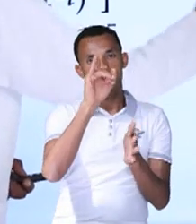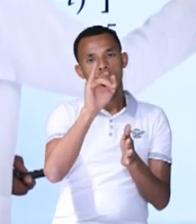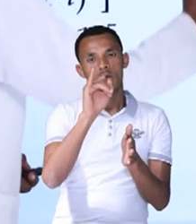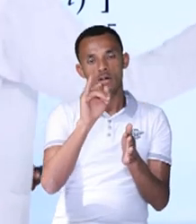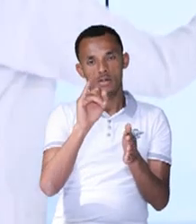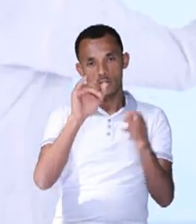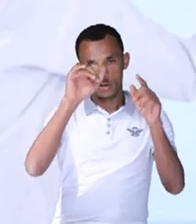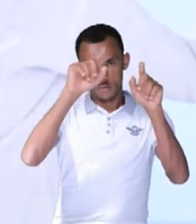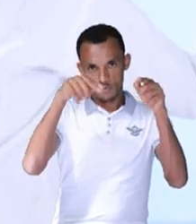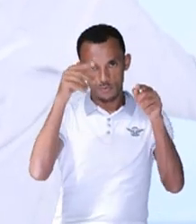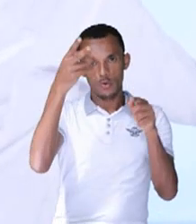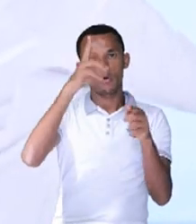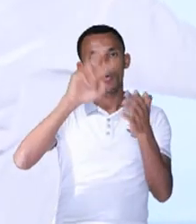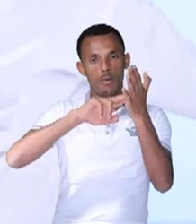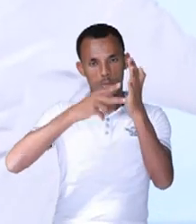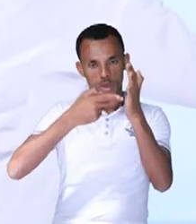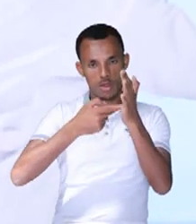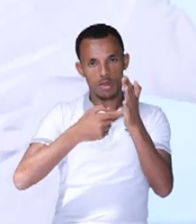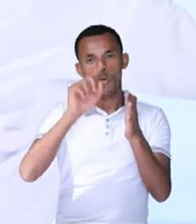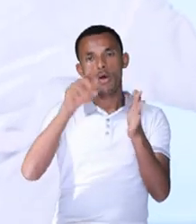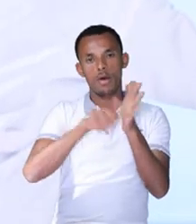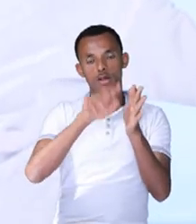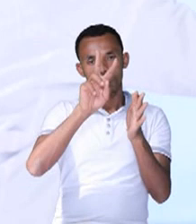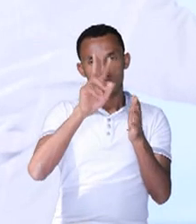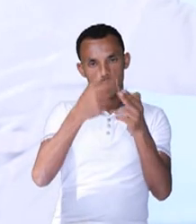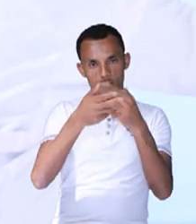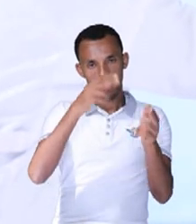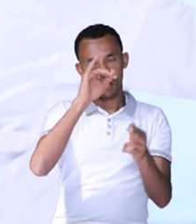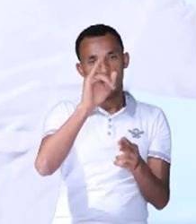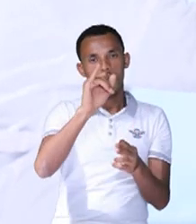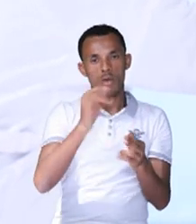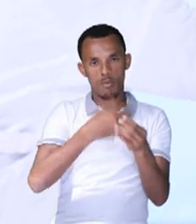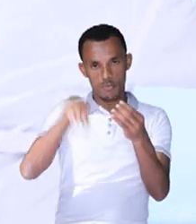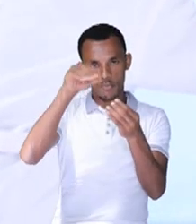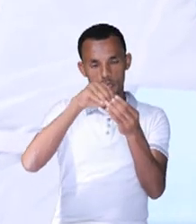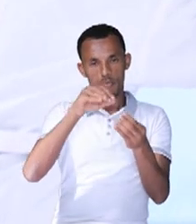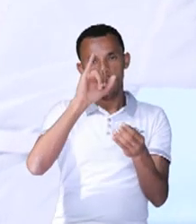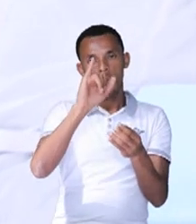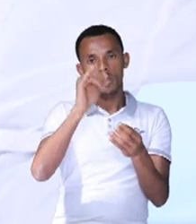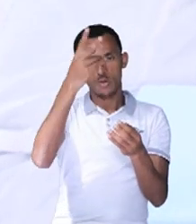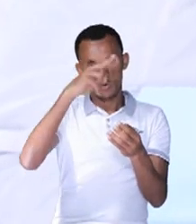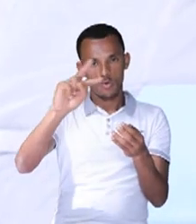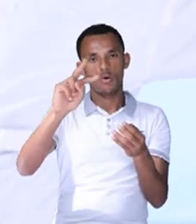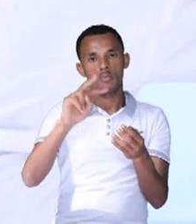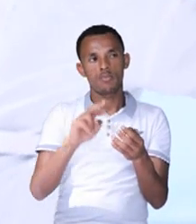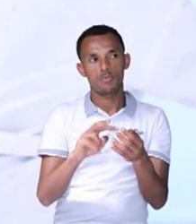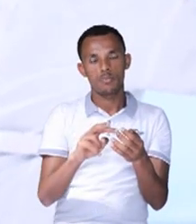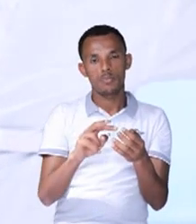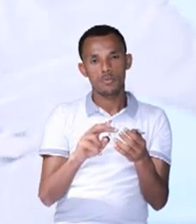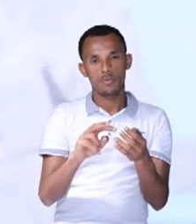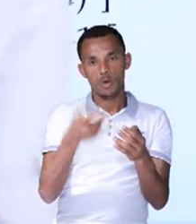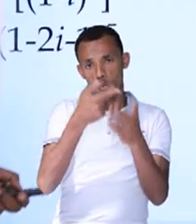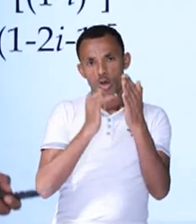I, the whole squared means 1 minus 2 times I plus I squared it will be. But